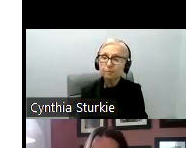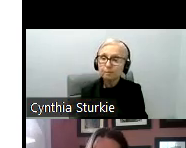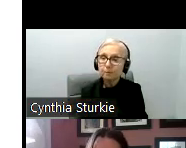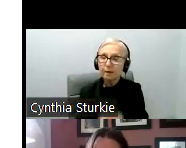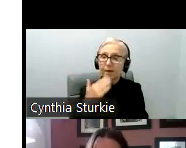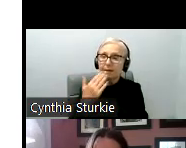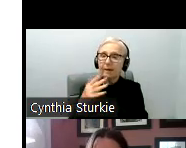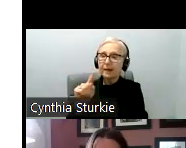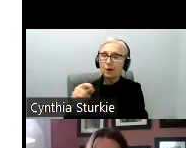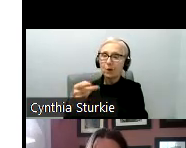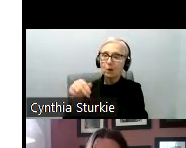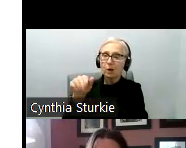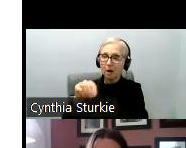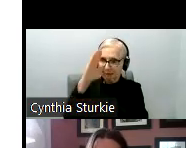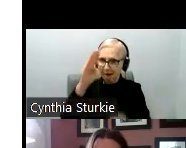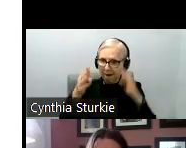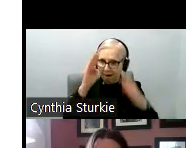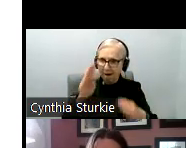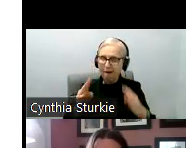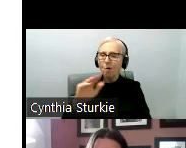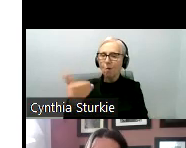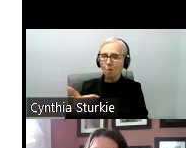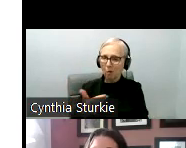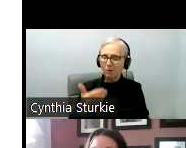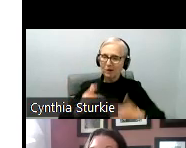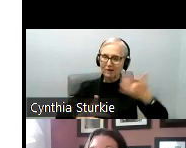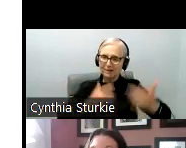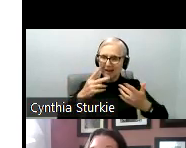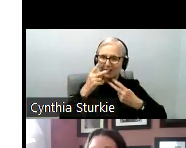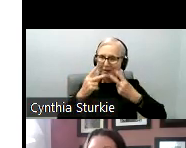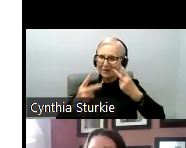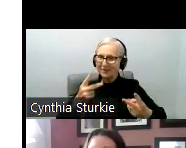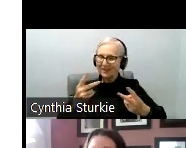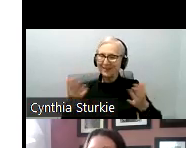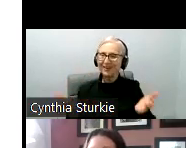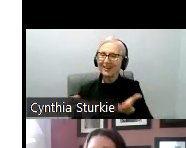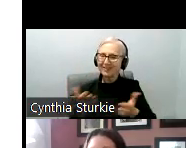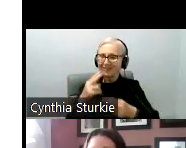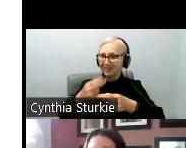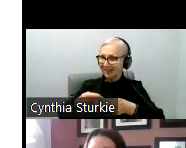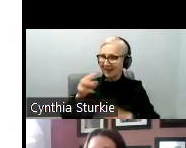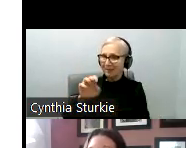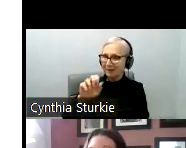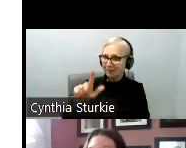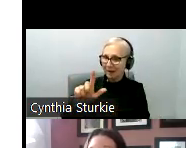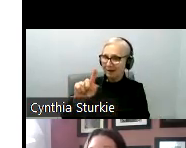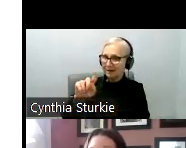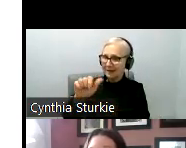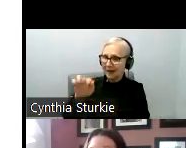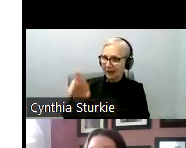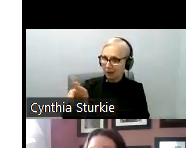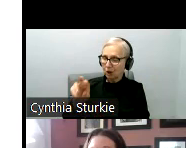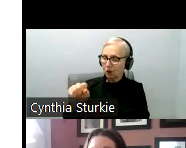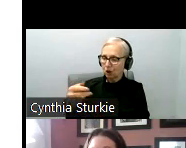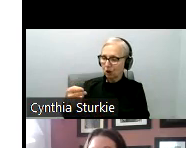Thank you, Tom. Hi, everybody. Welcome. We're so excited to see all of you here. My name is Mel Tyler, she, her